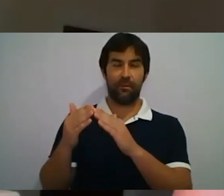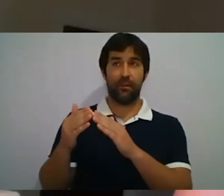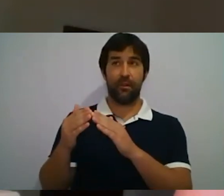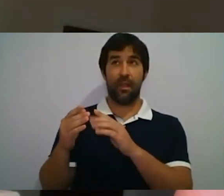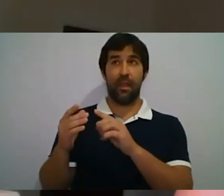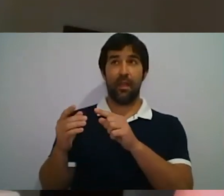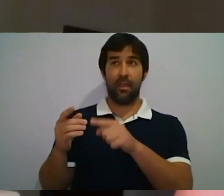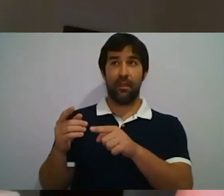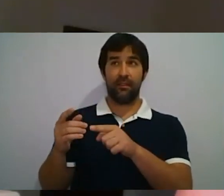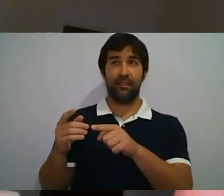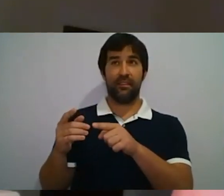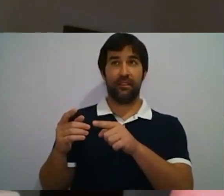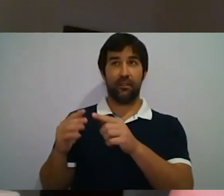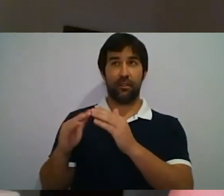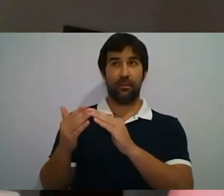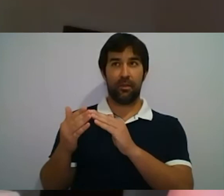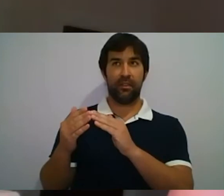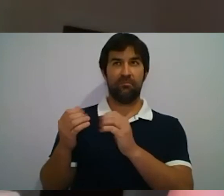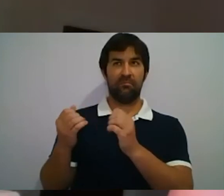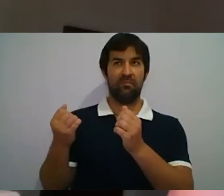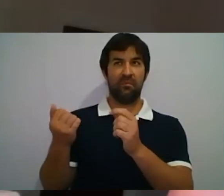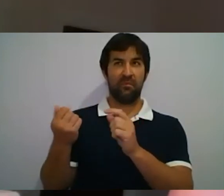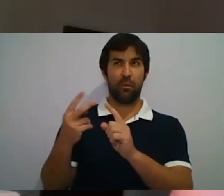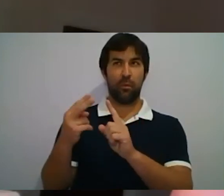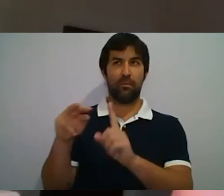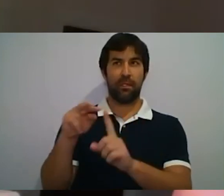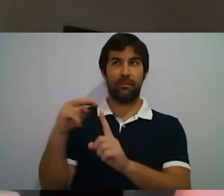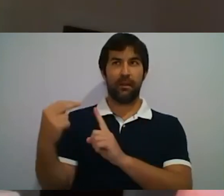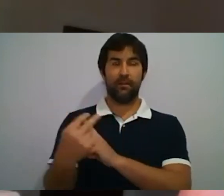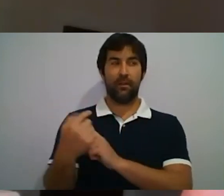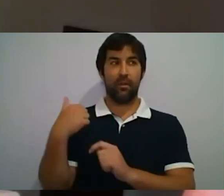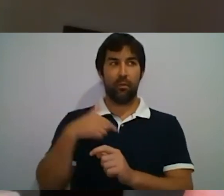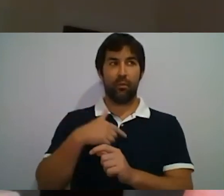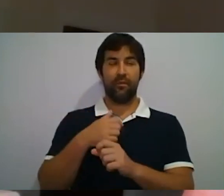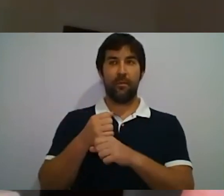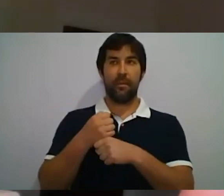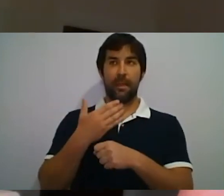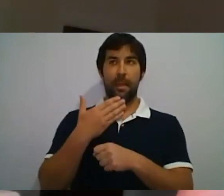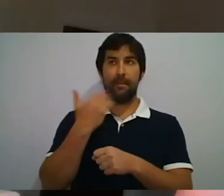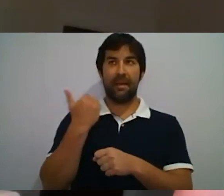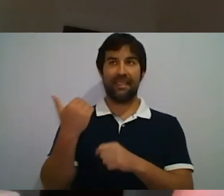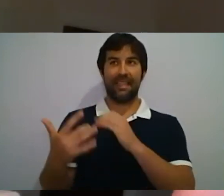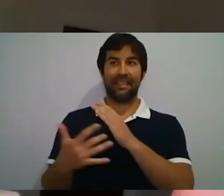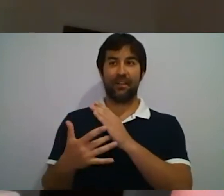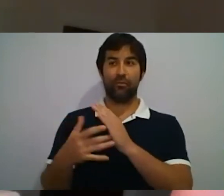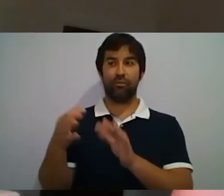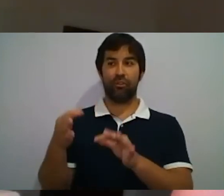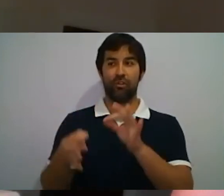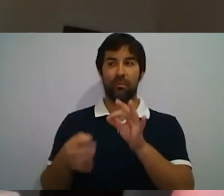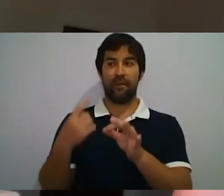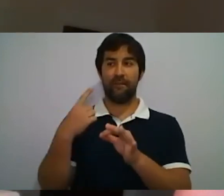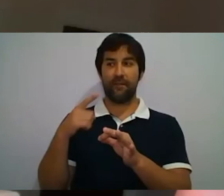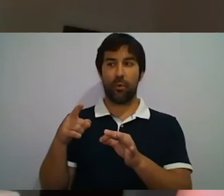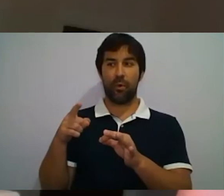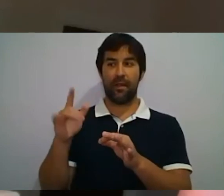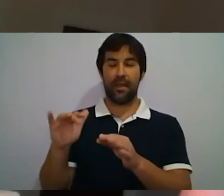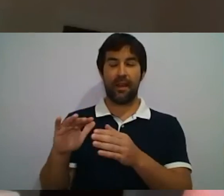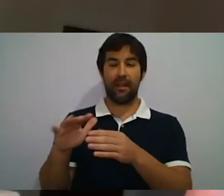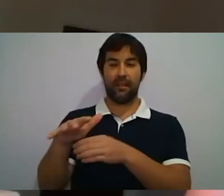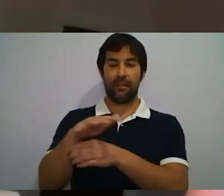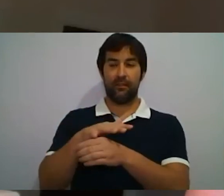use. I'm not sure about the technology. We use all kinds of data gathering so that we do